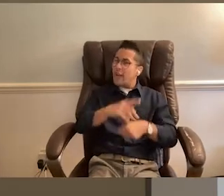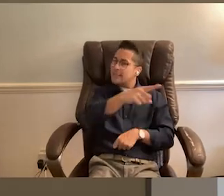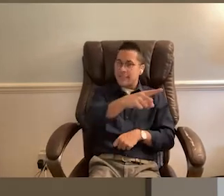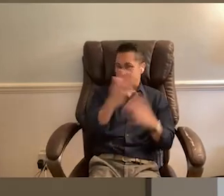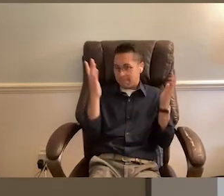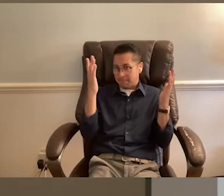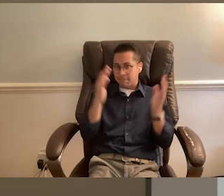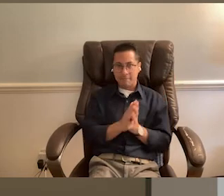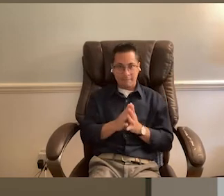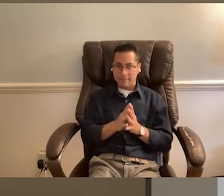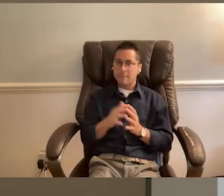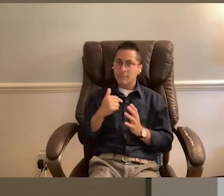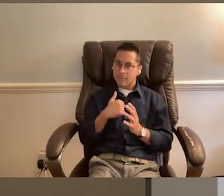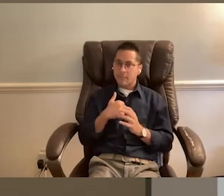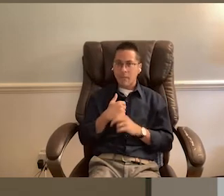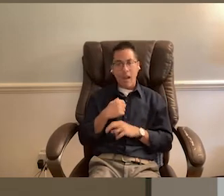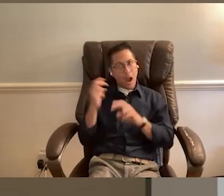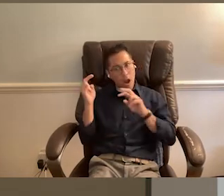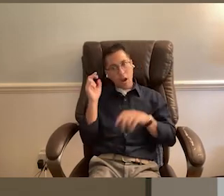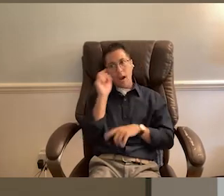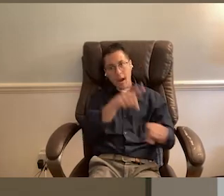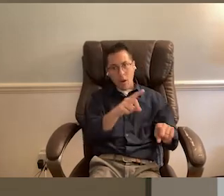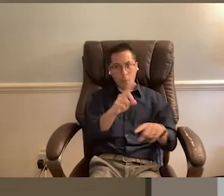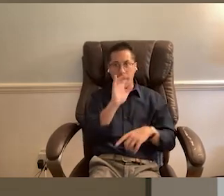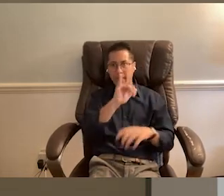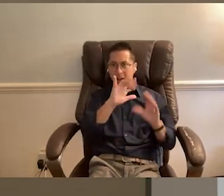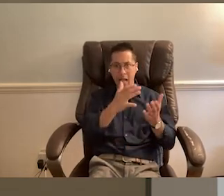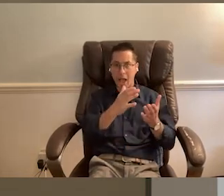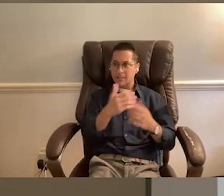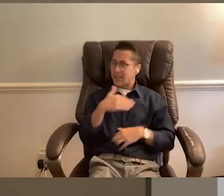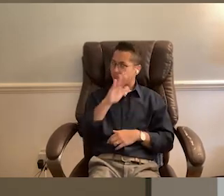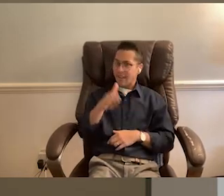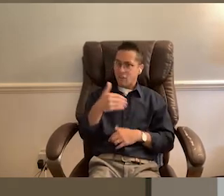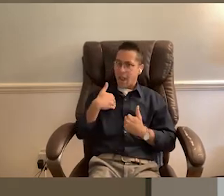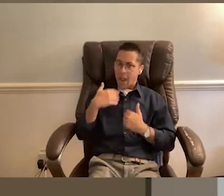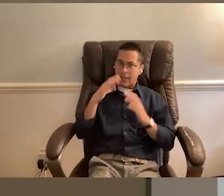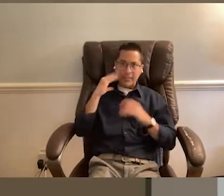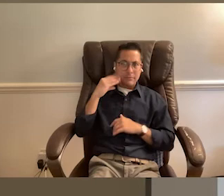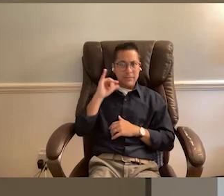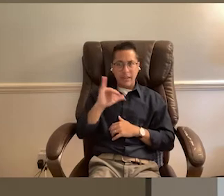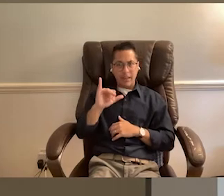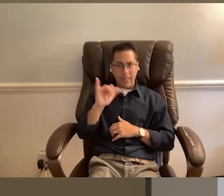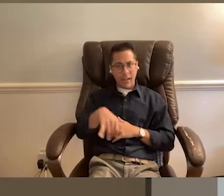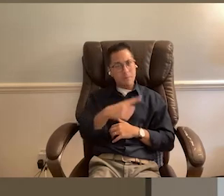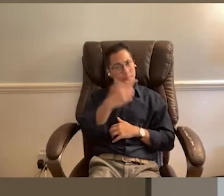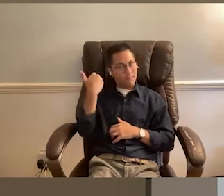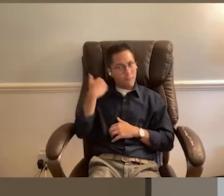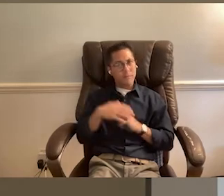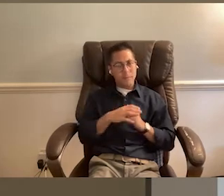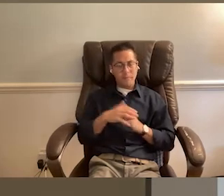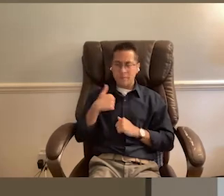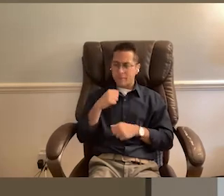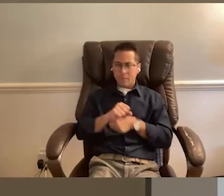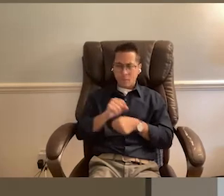students. I kept going to this class, saw no issues, literally was this is the best experience they could be having in a class